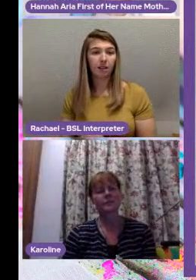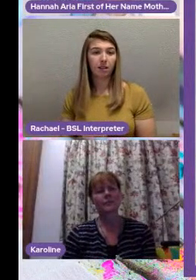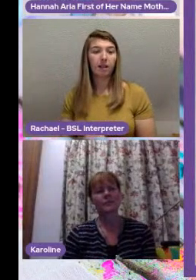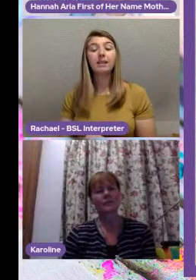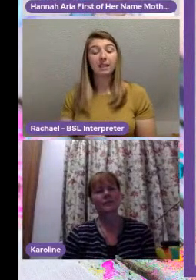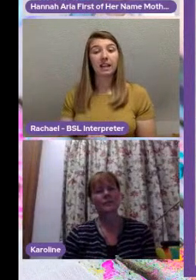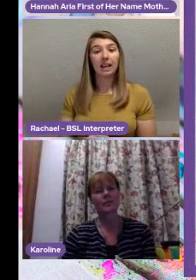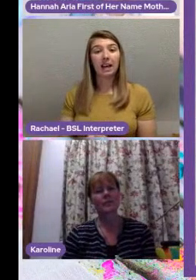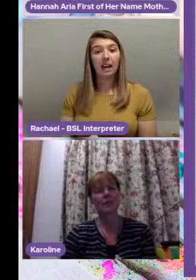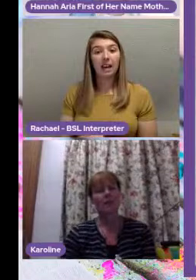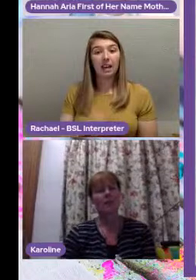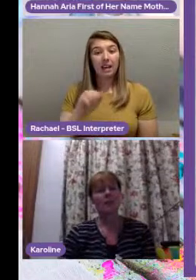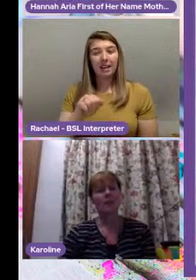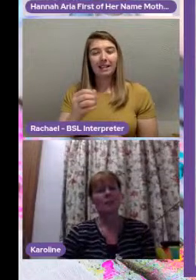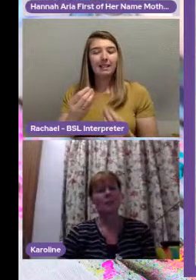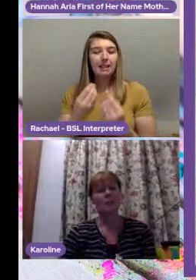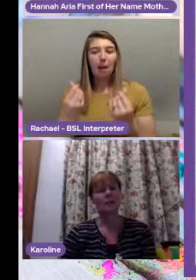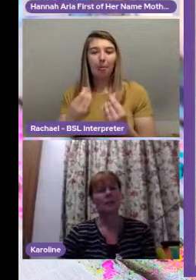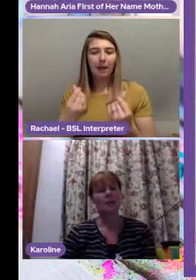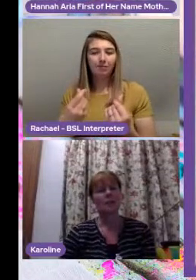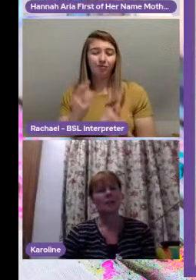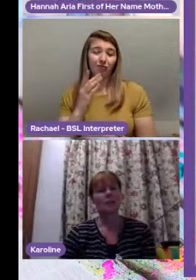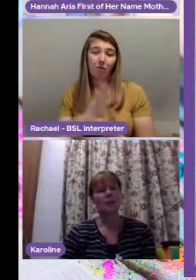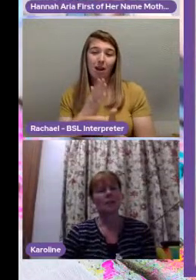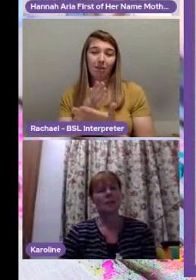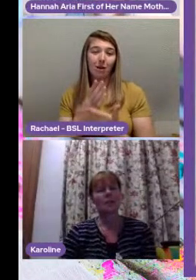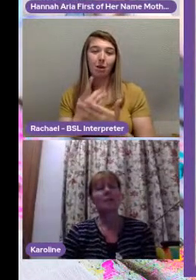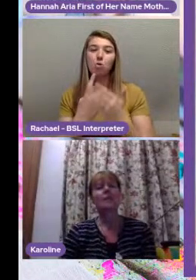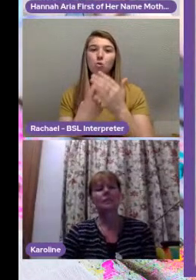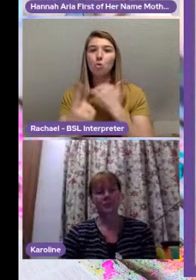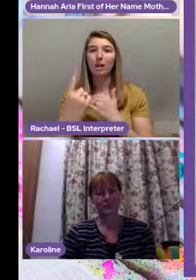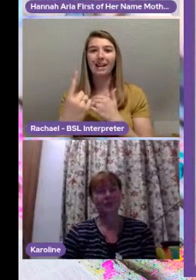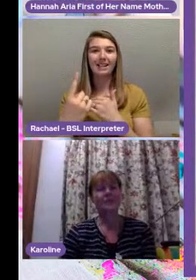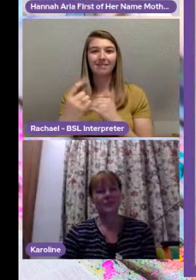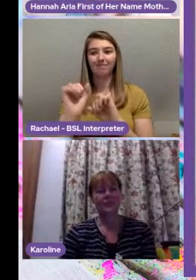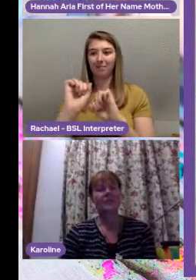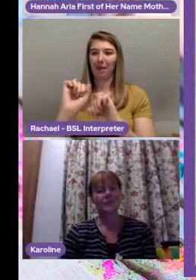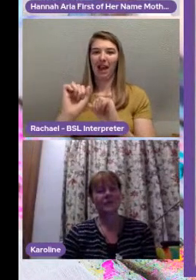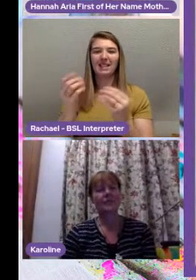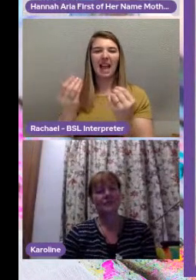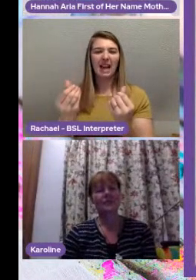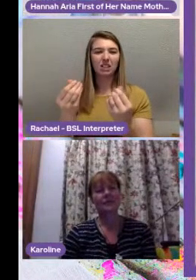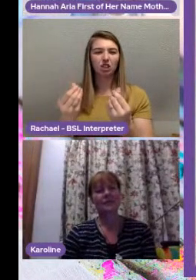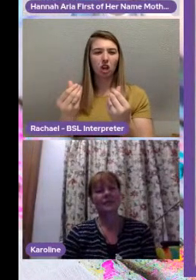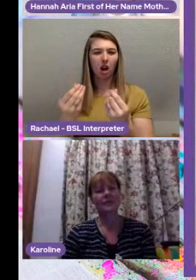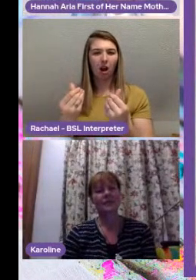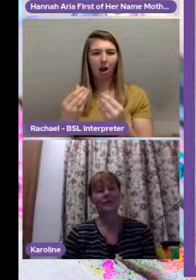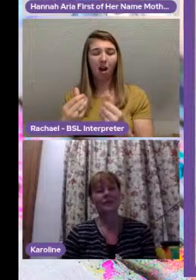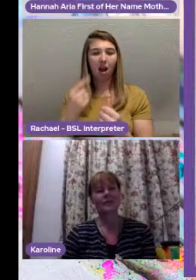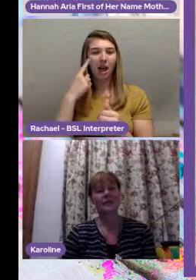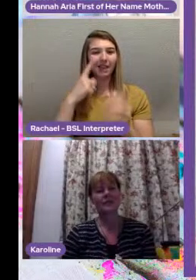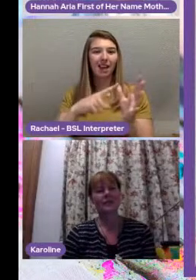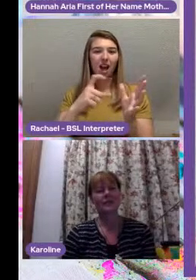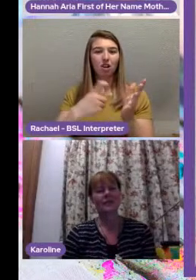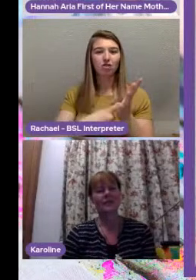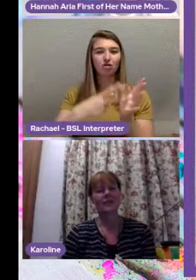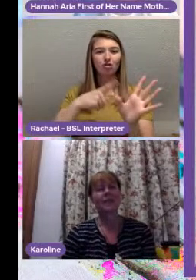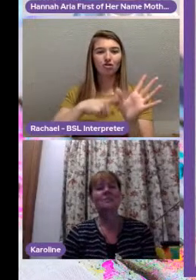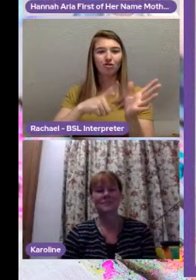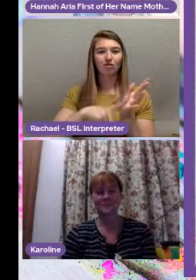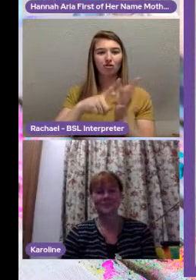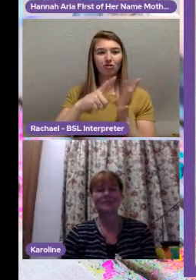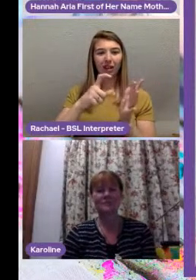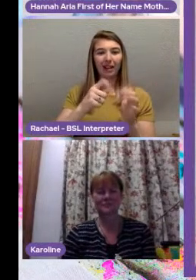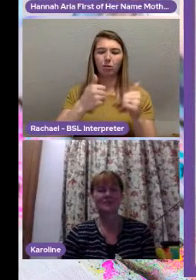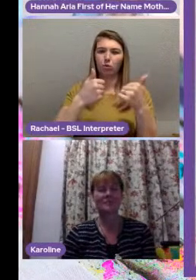really, like, unique about the texture of them, I think. Like, acrylics are good because they dry quickly,